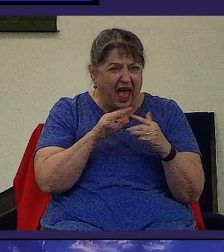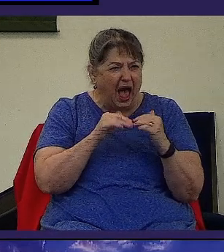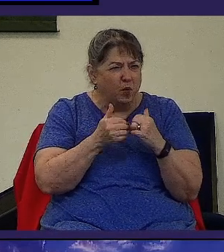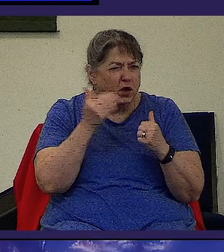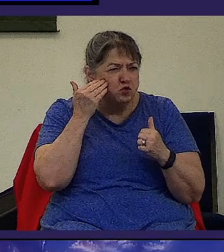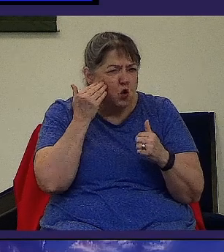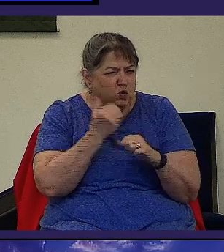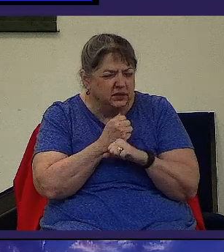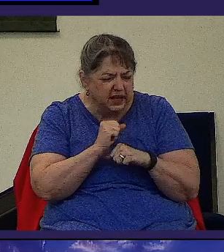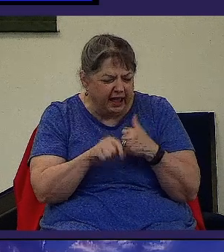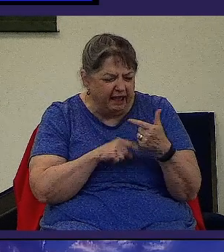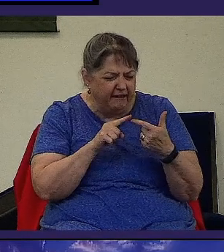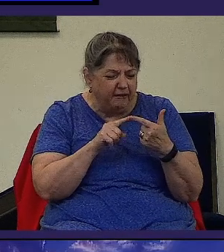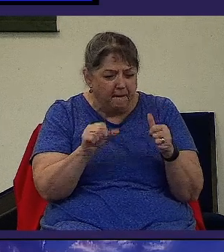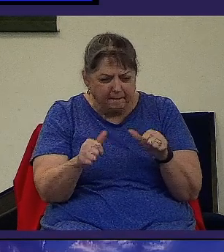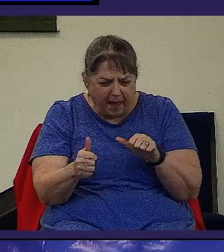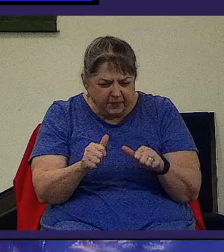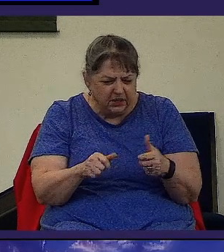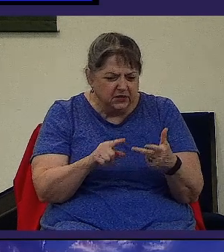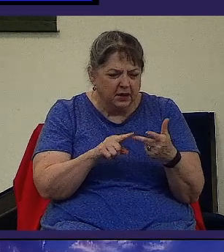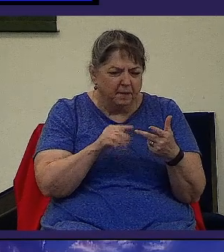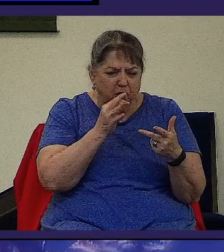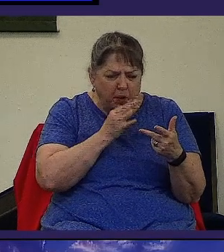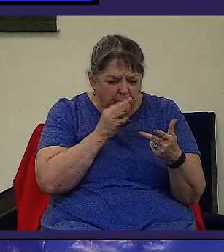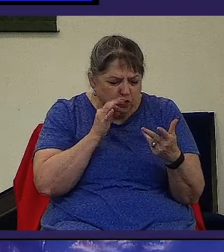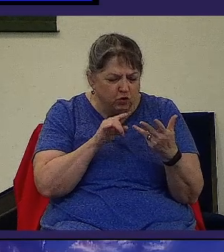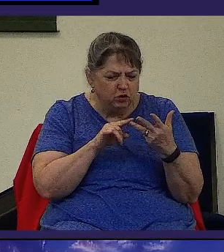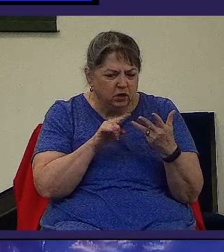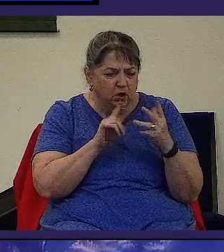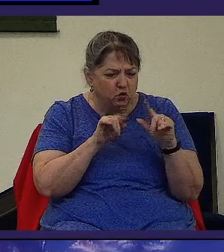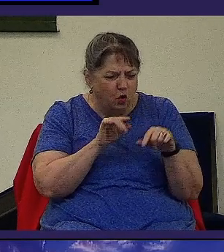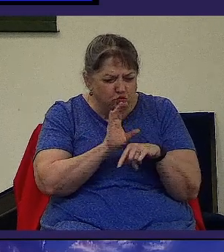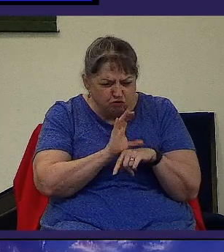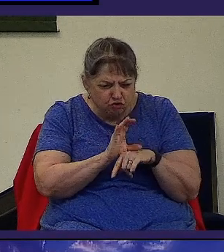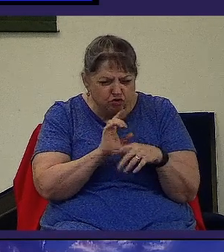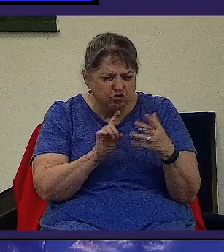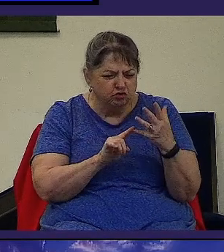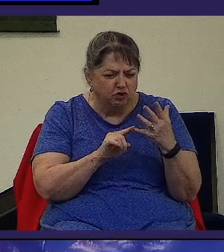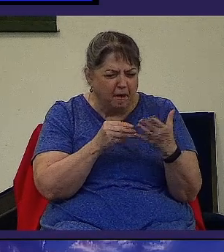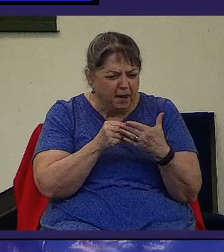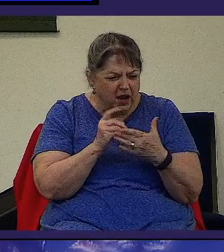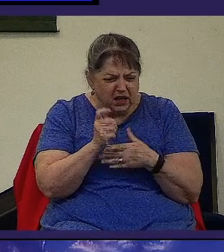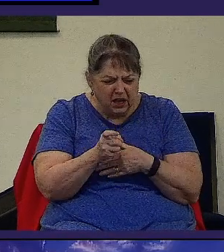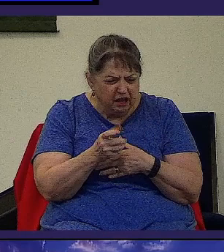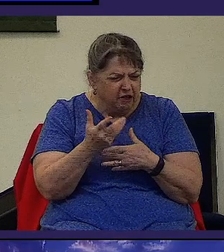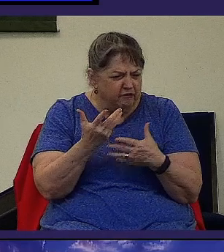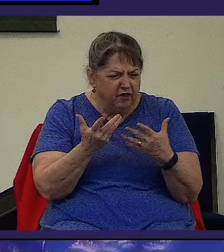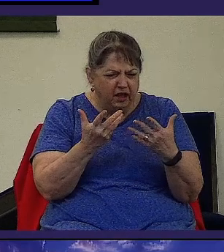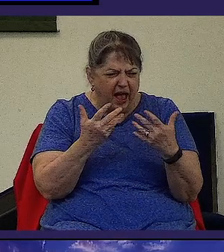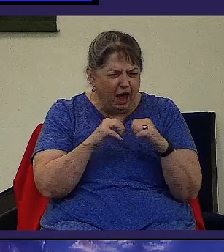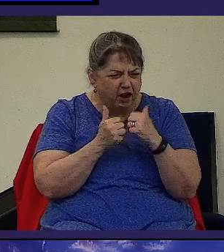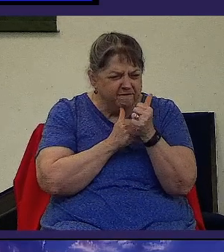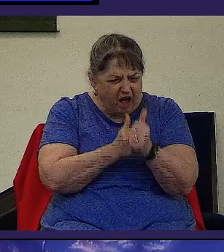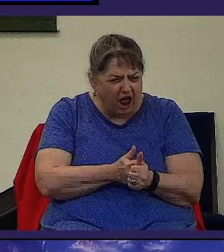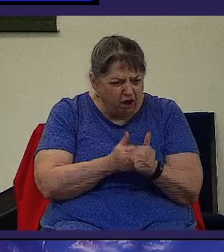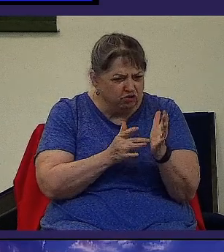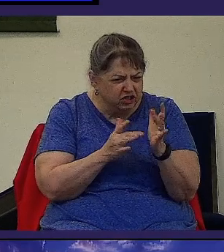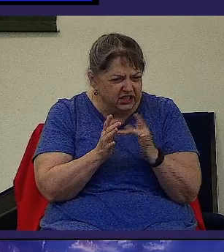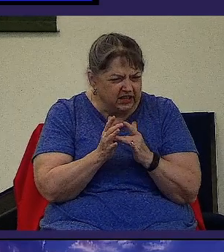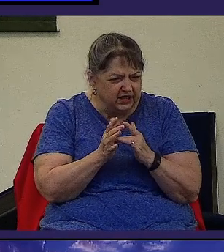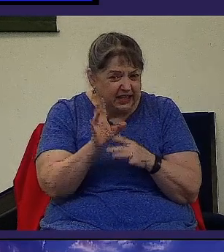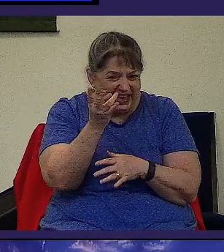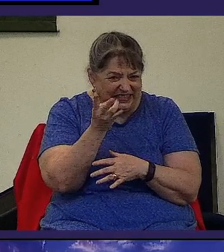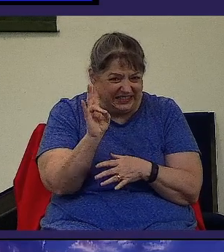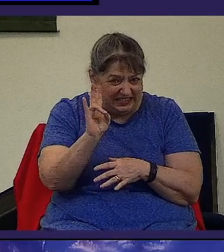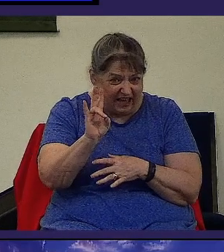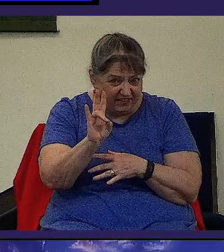attendance prayer bible study tithing and giving and disciple making so there's there's seven steps